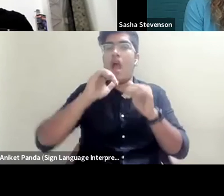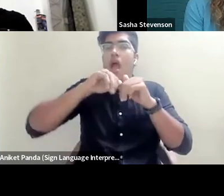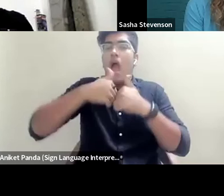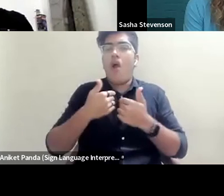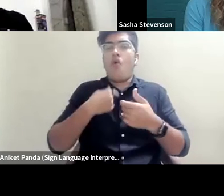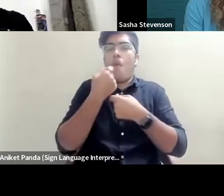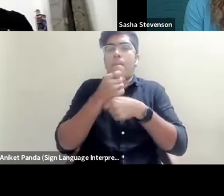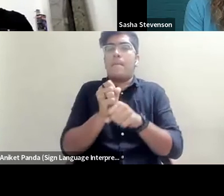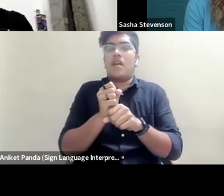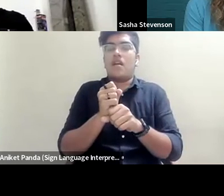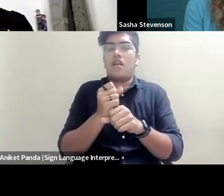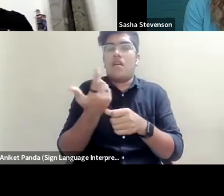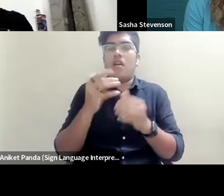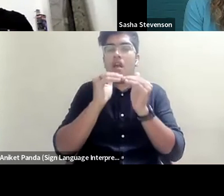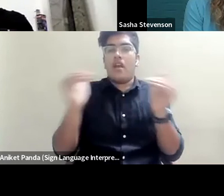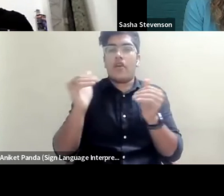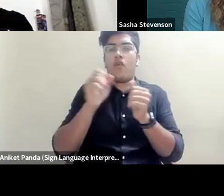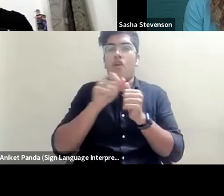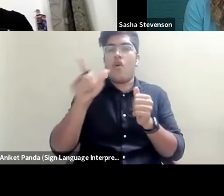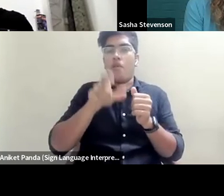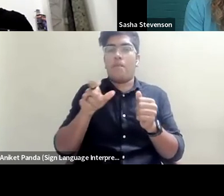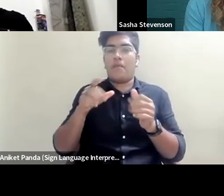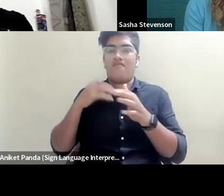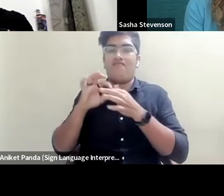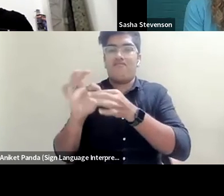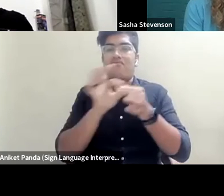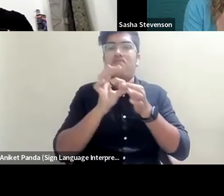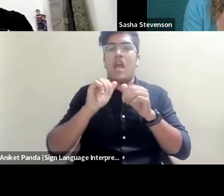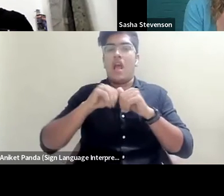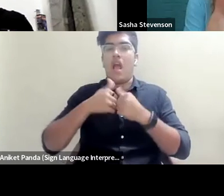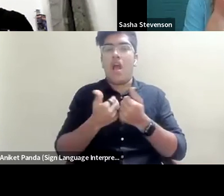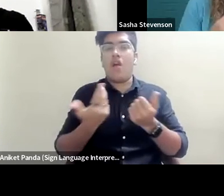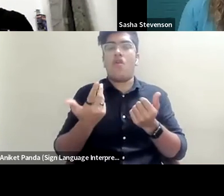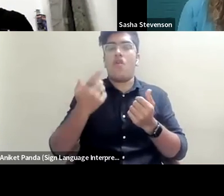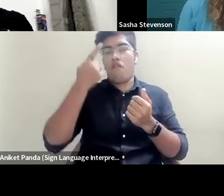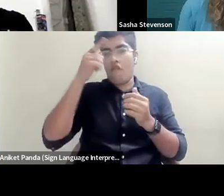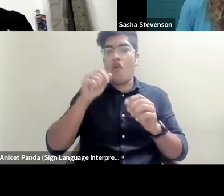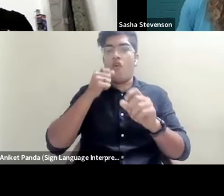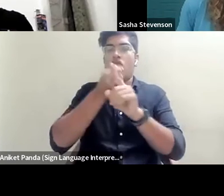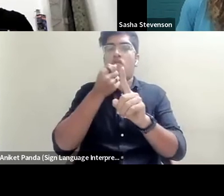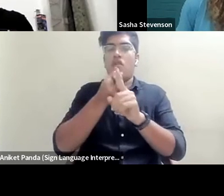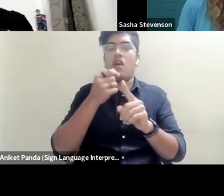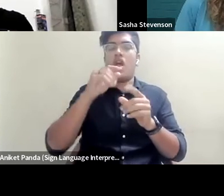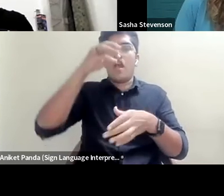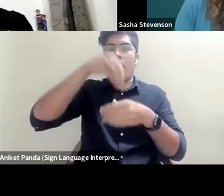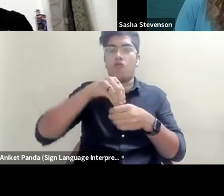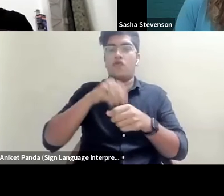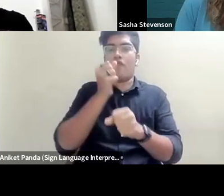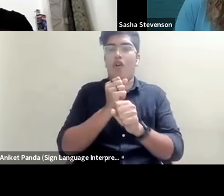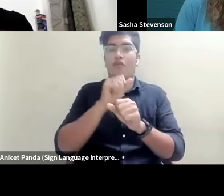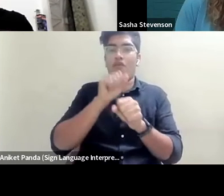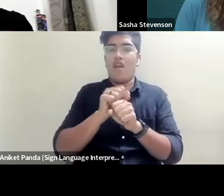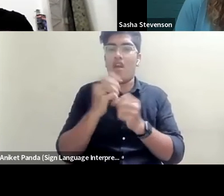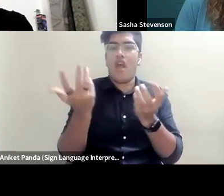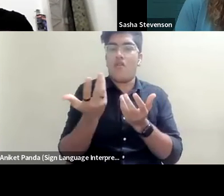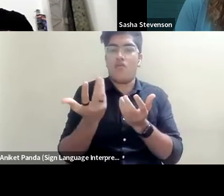solidarity across marginalized communities in order to be able to push for inclusive governance? I mean, we